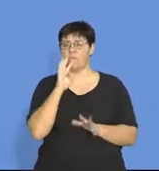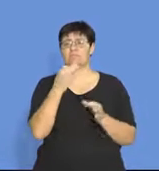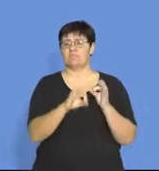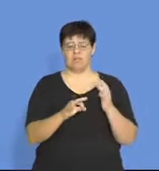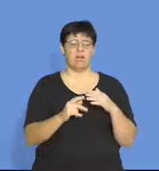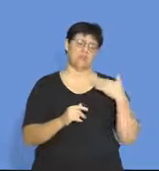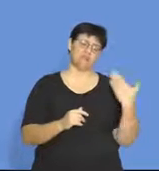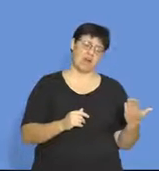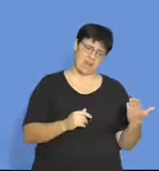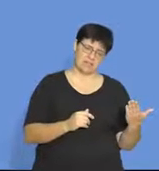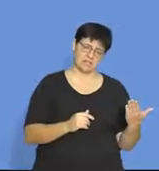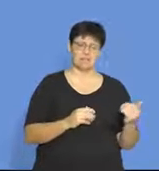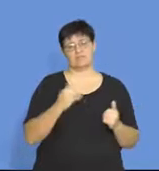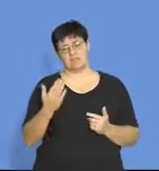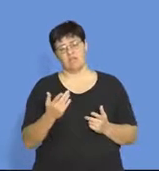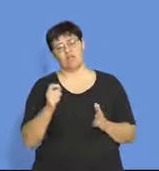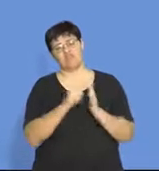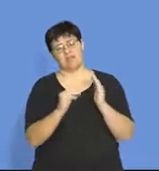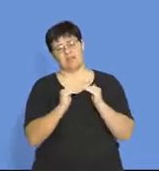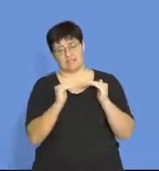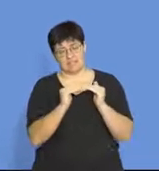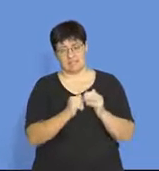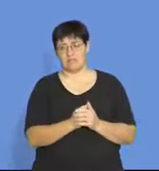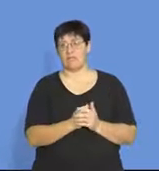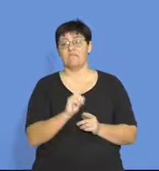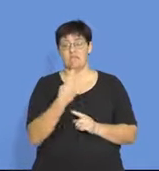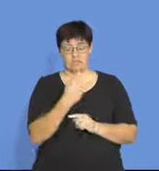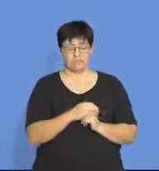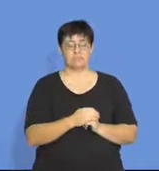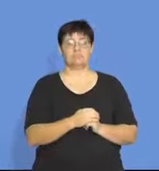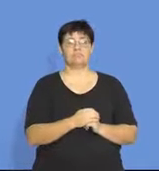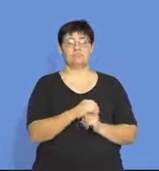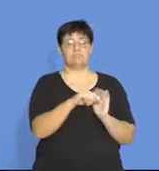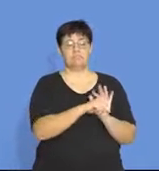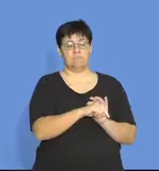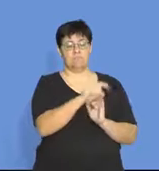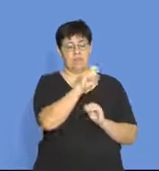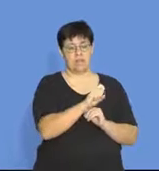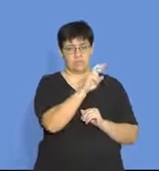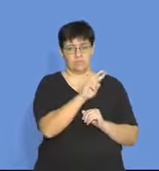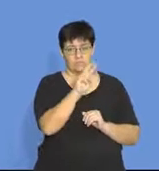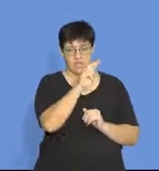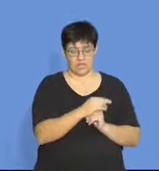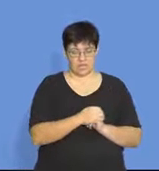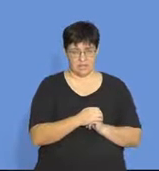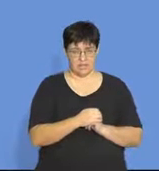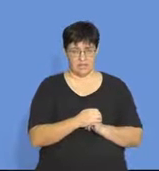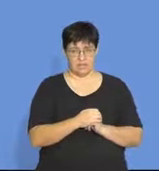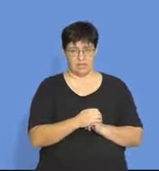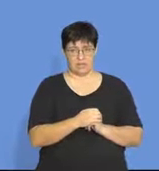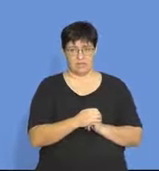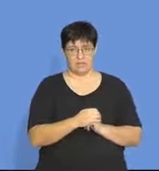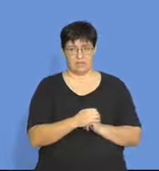simplify, write it in standard form. It becomes minus x squared. The 3x will